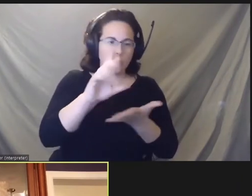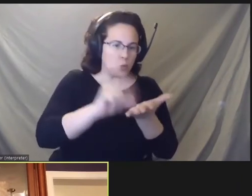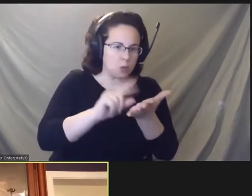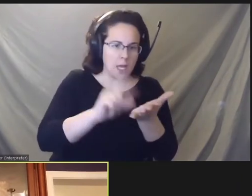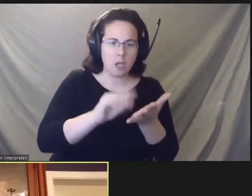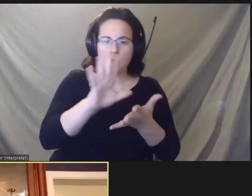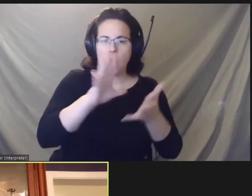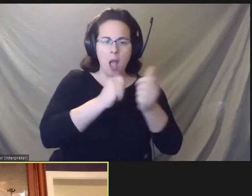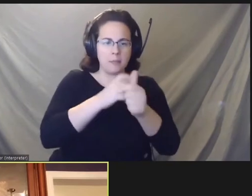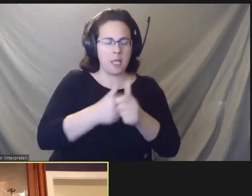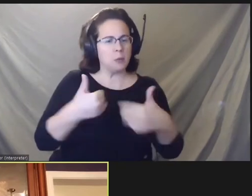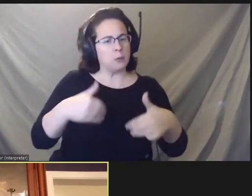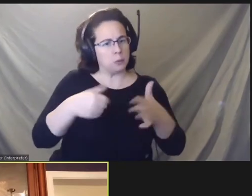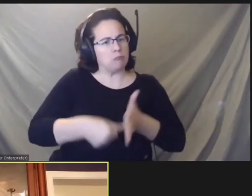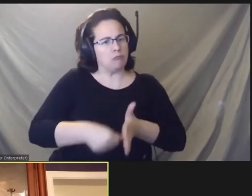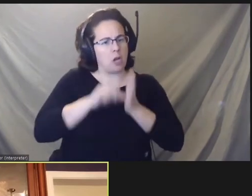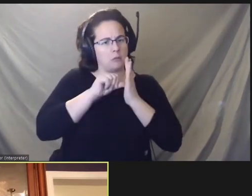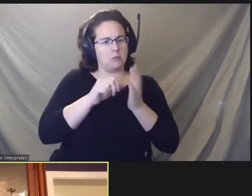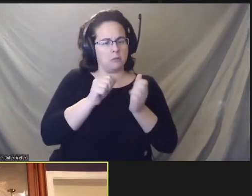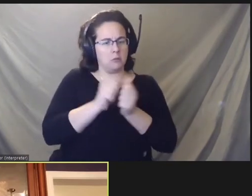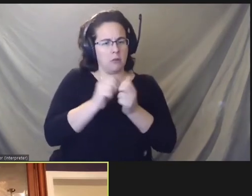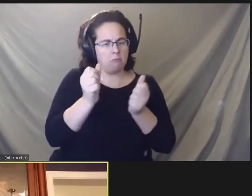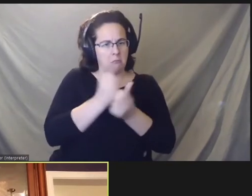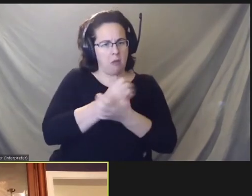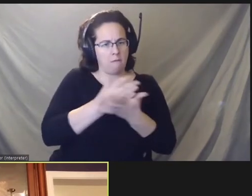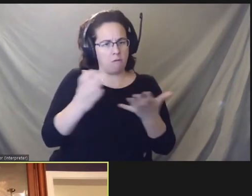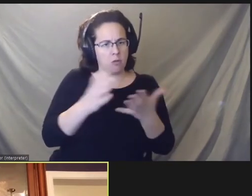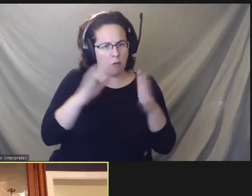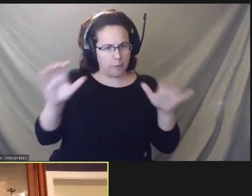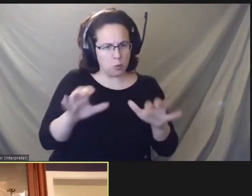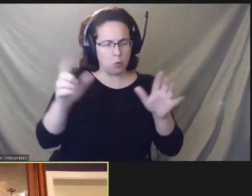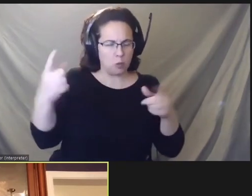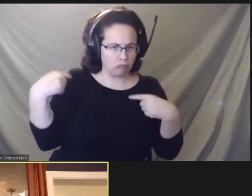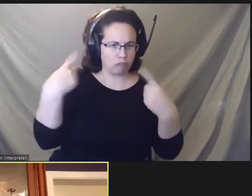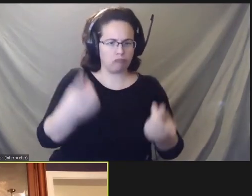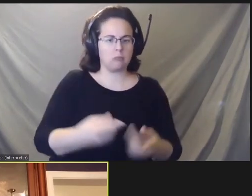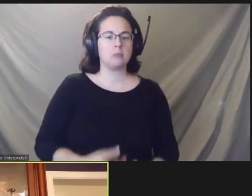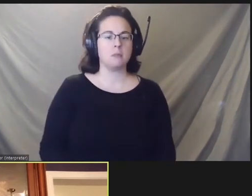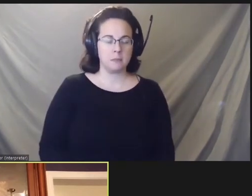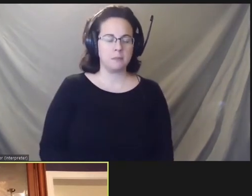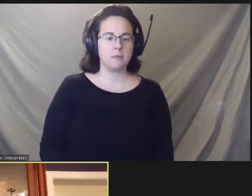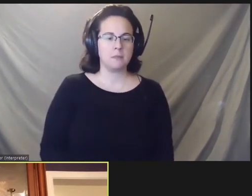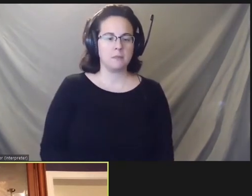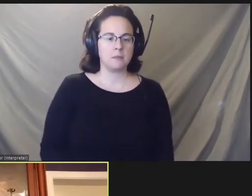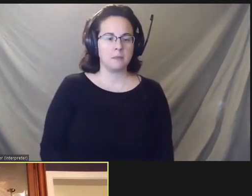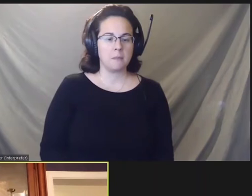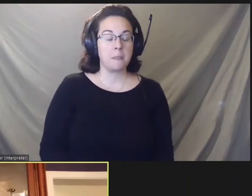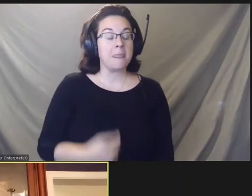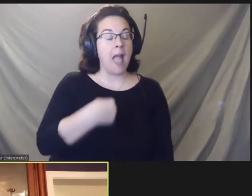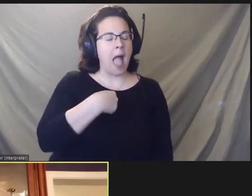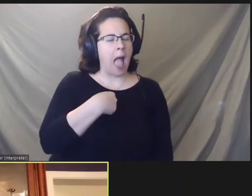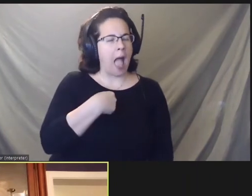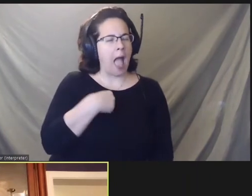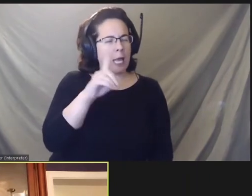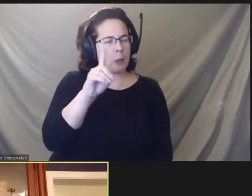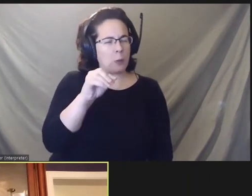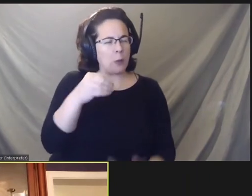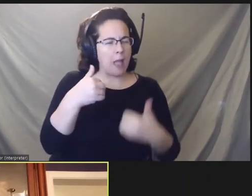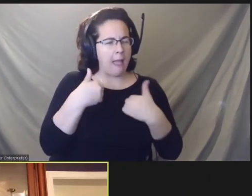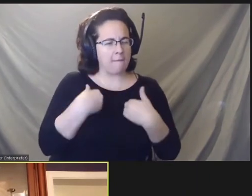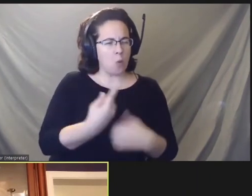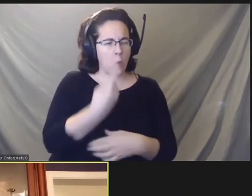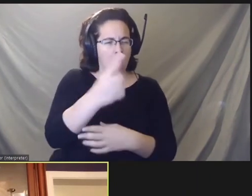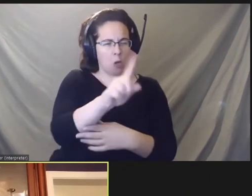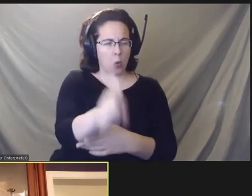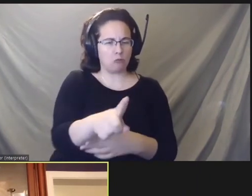very impressed with everything that you've been doing during this time period. So I do have one question, and I'm not